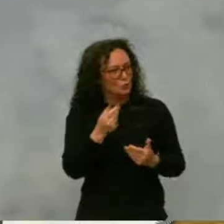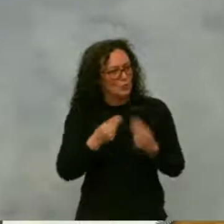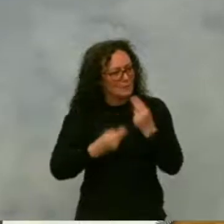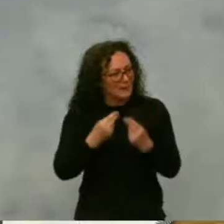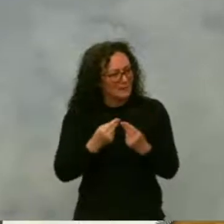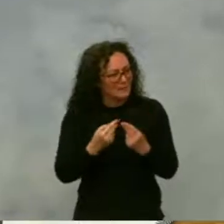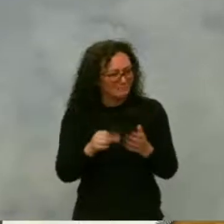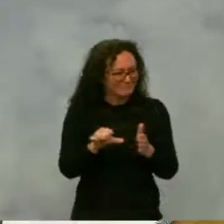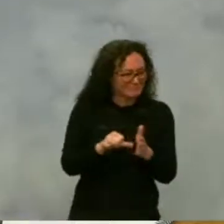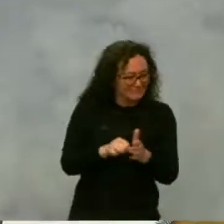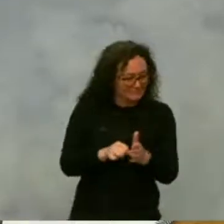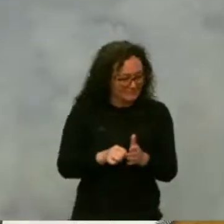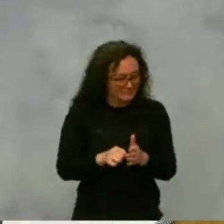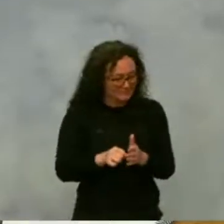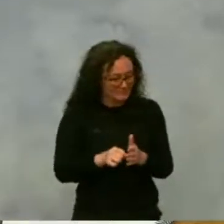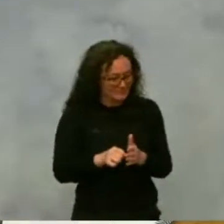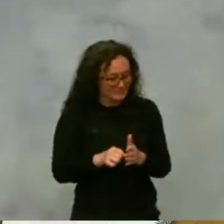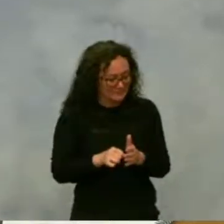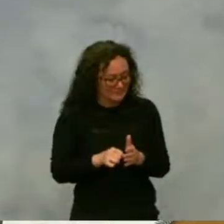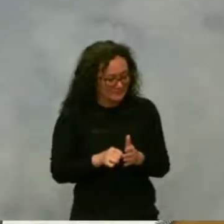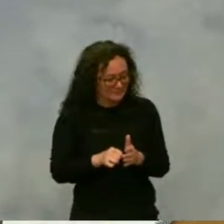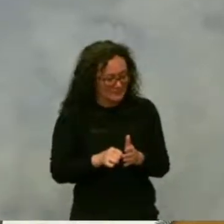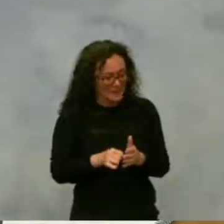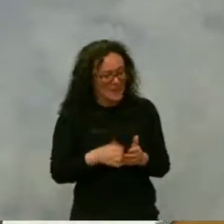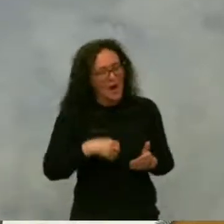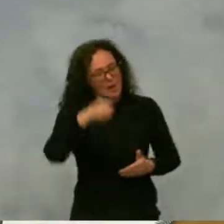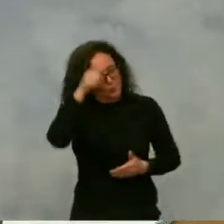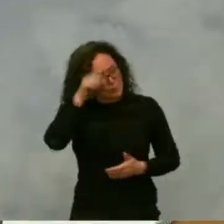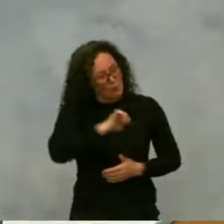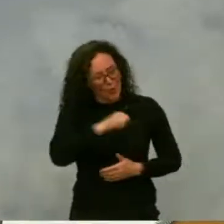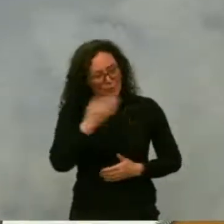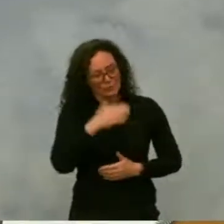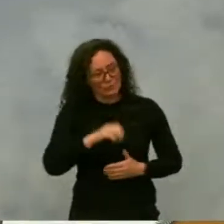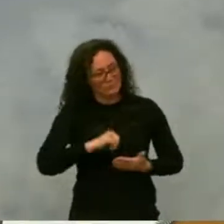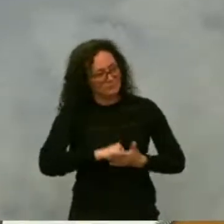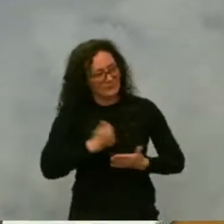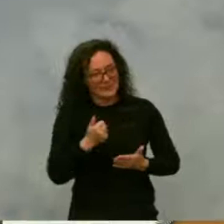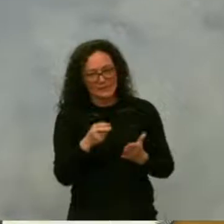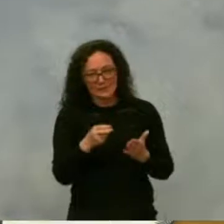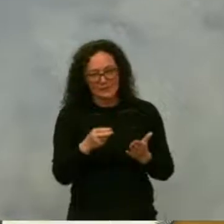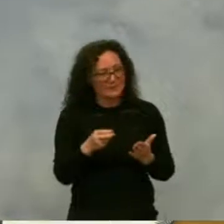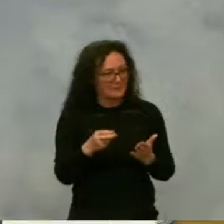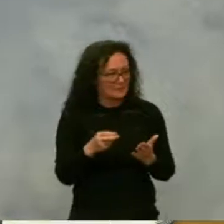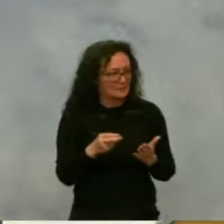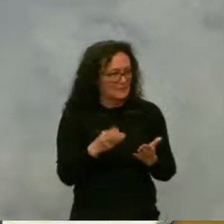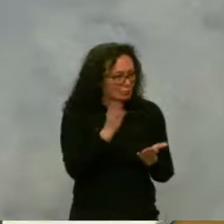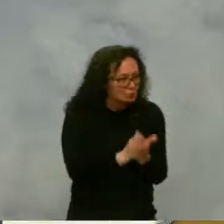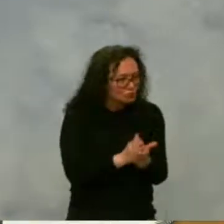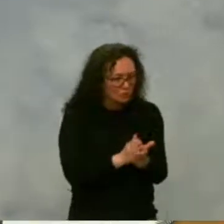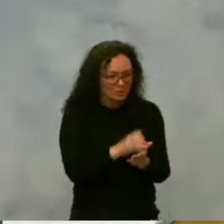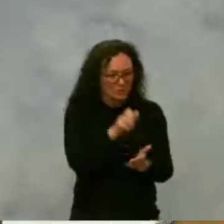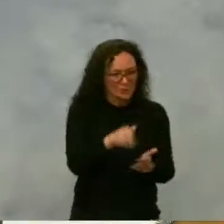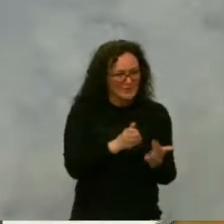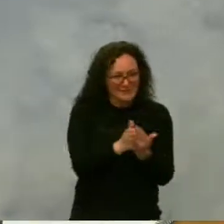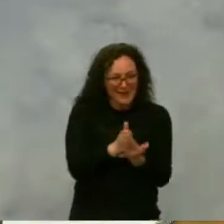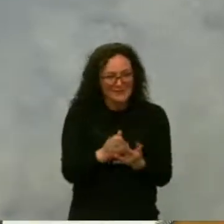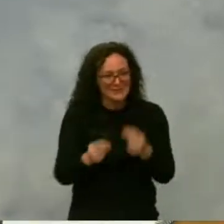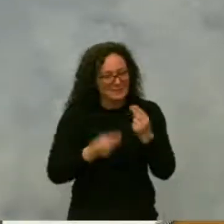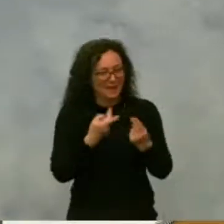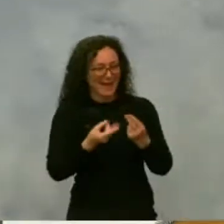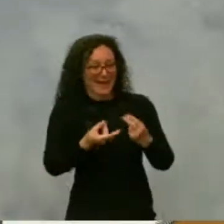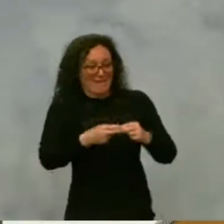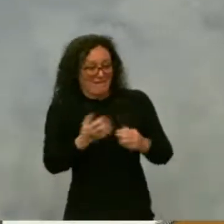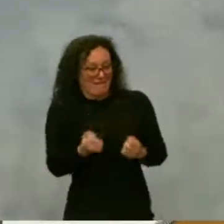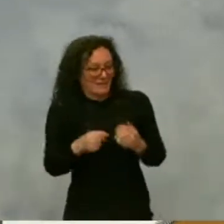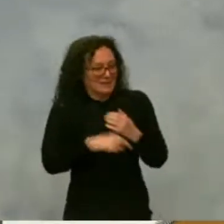that schools have I know our schools have an excellent record in making sure that pupils can still access meals if they're in debt.